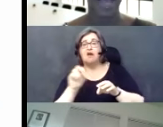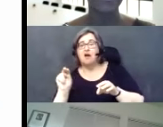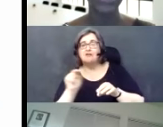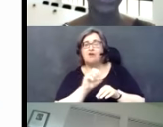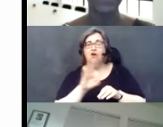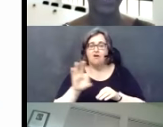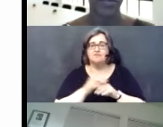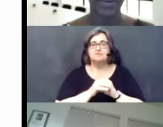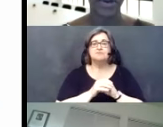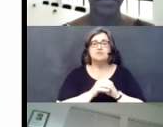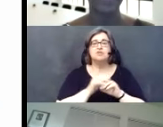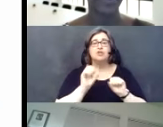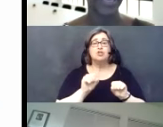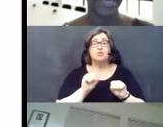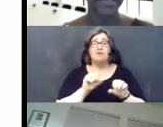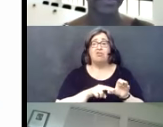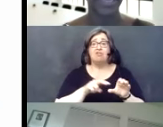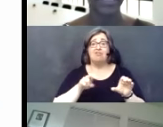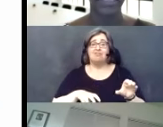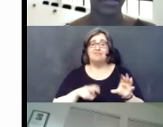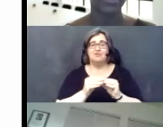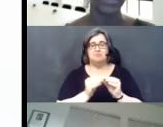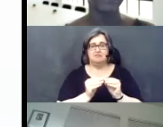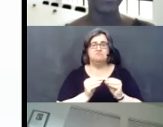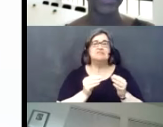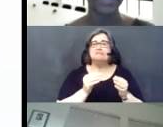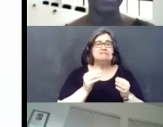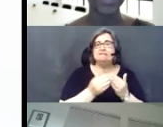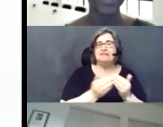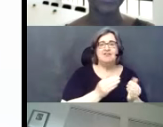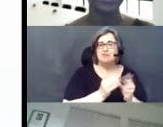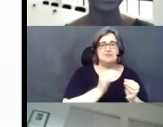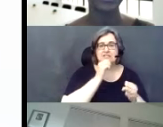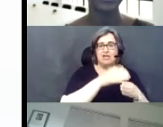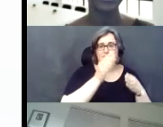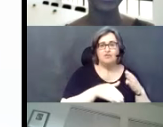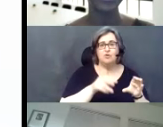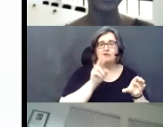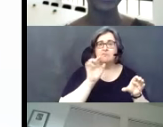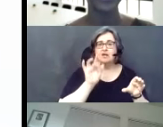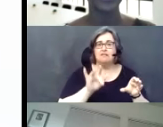have the option to leave the webinar before it ends by clicking on the Leave Meeting button.